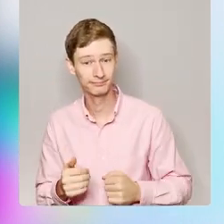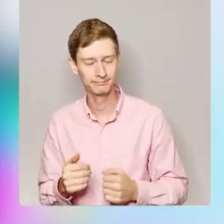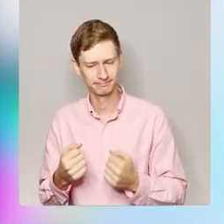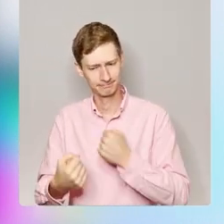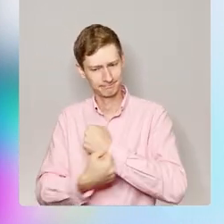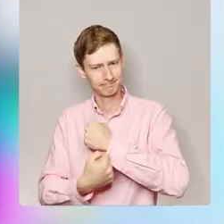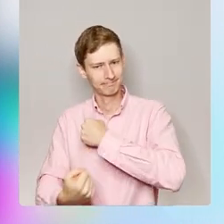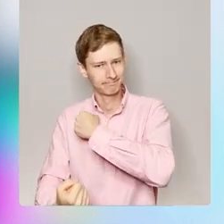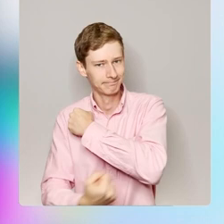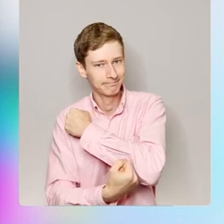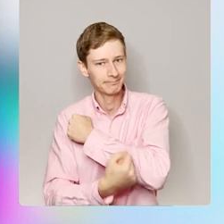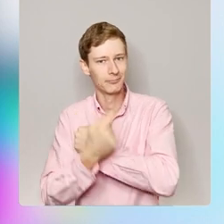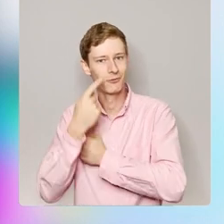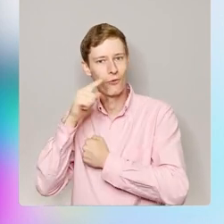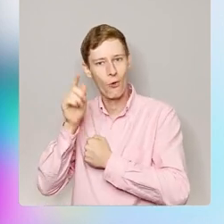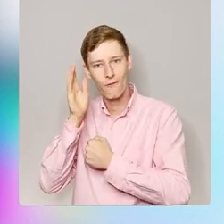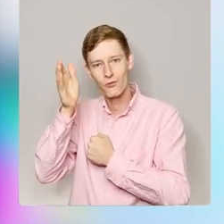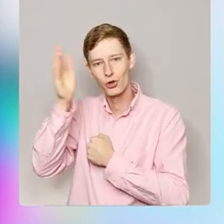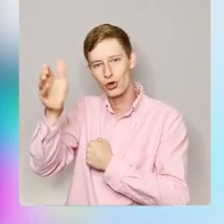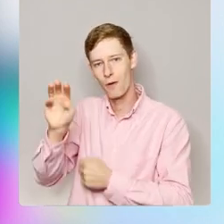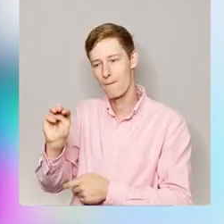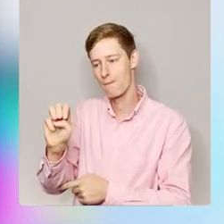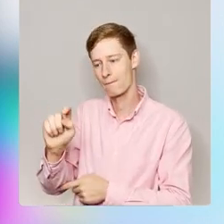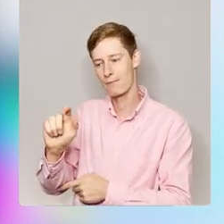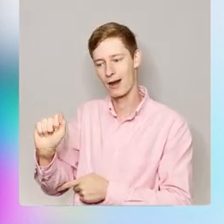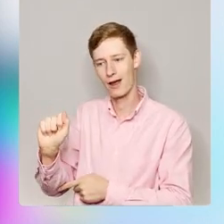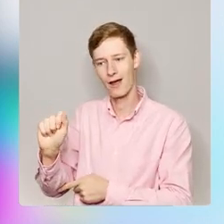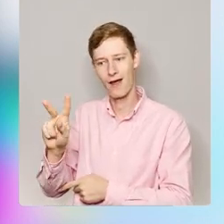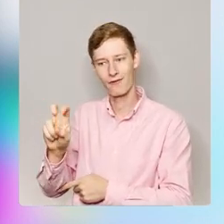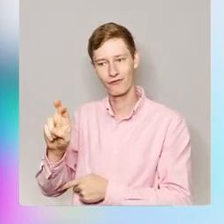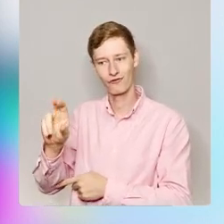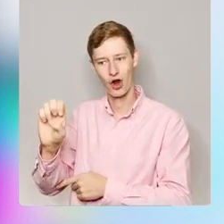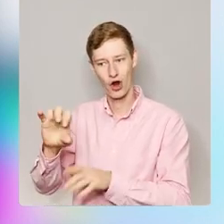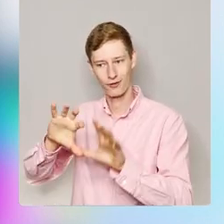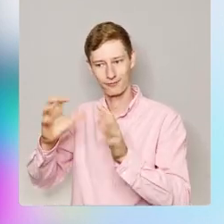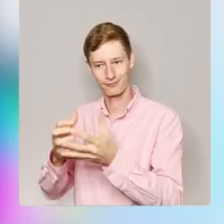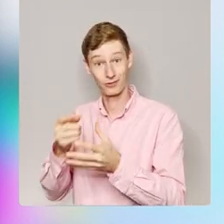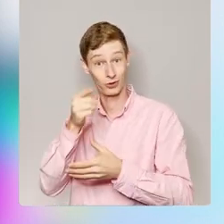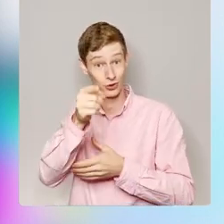the future of the metaverse and for you who are joining us in its creation.